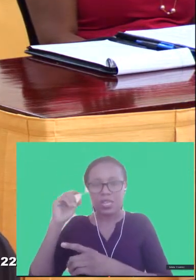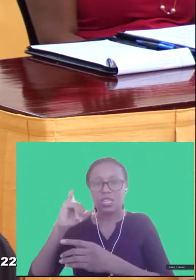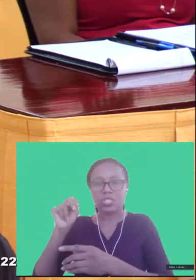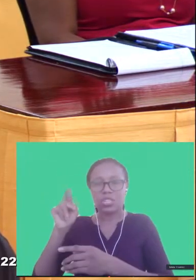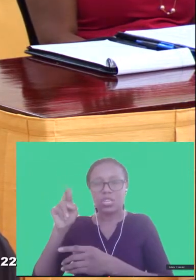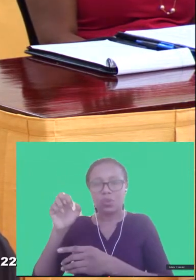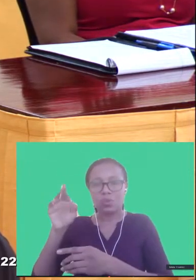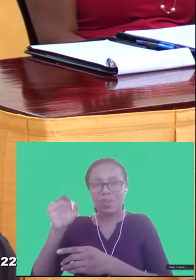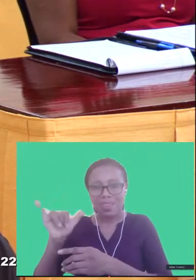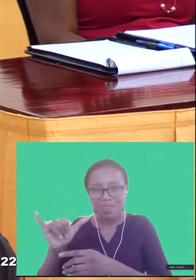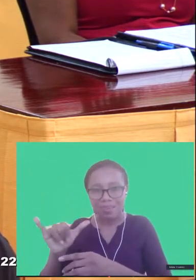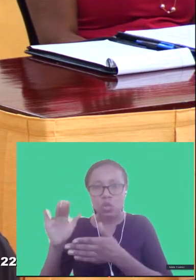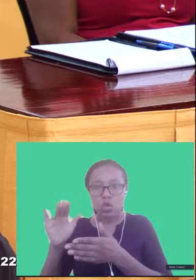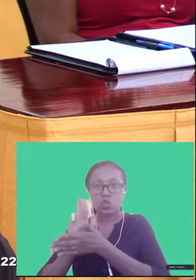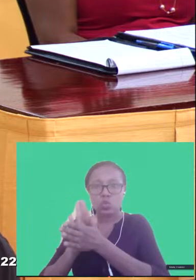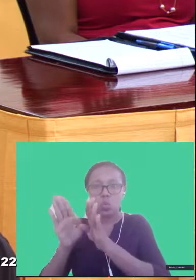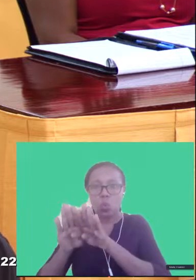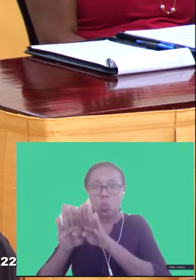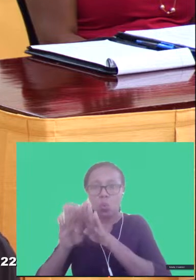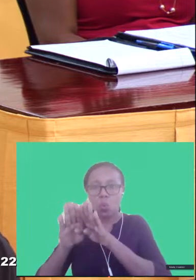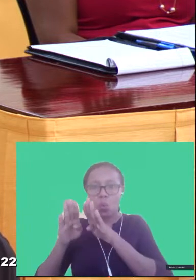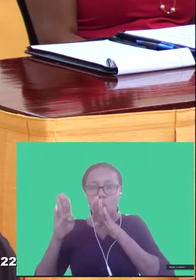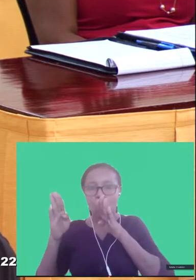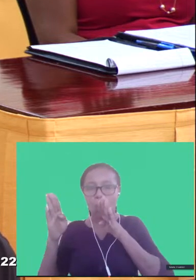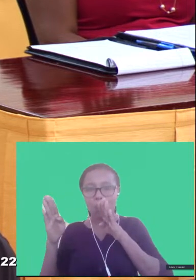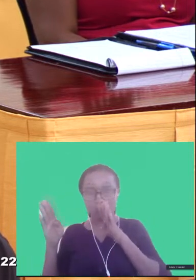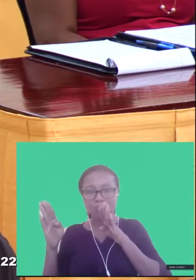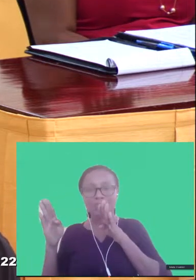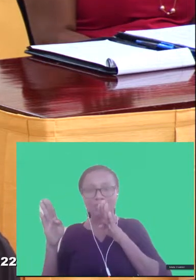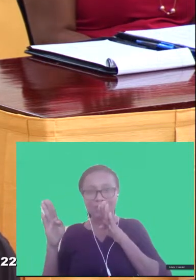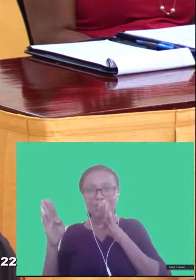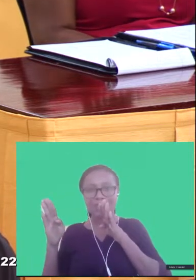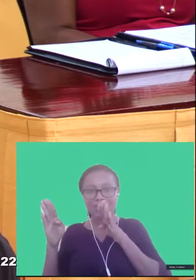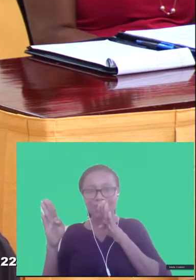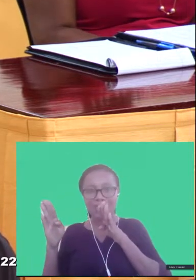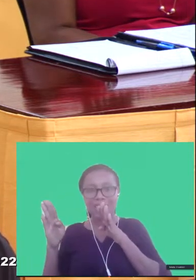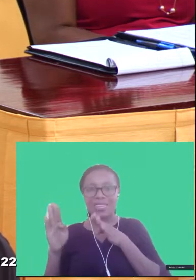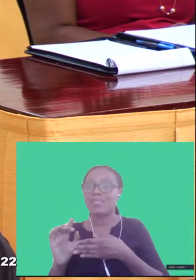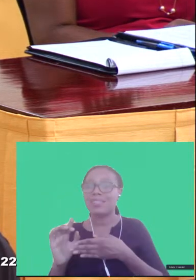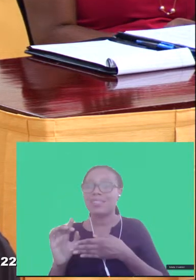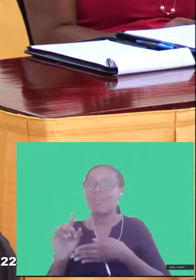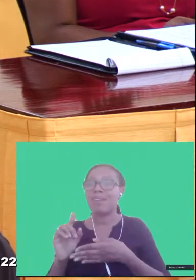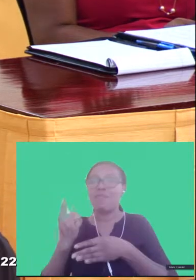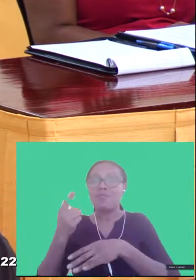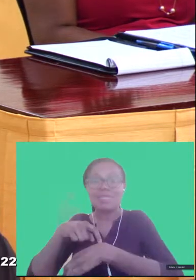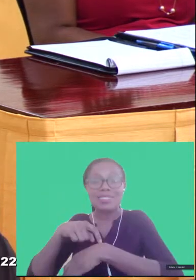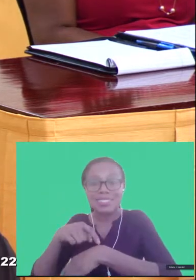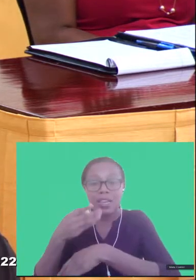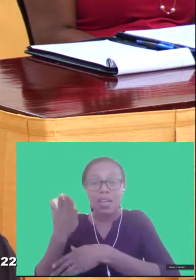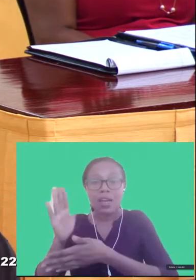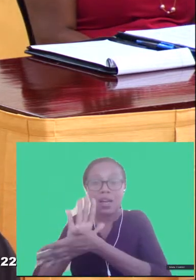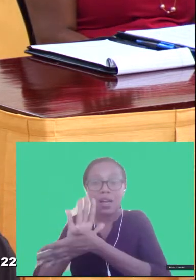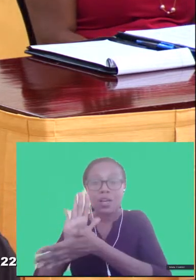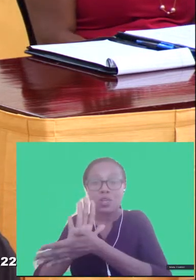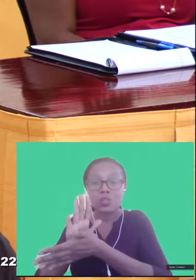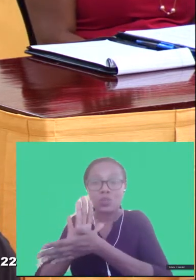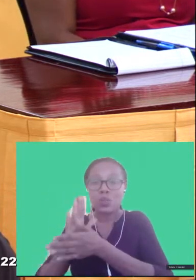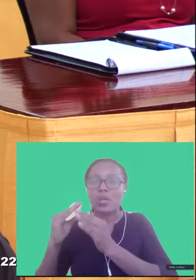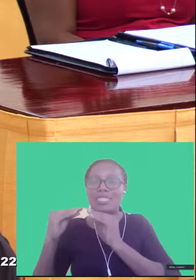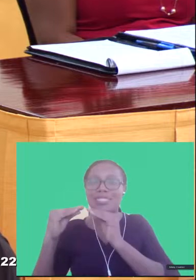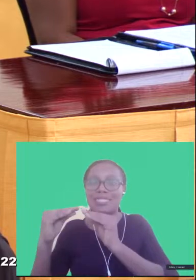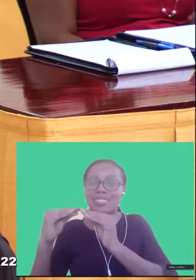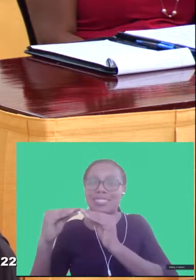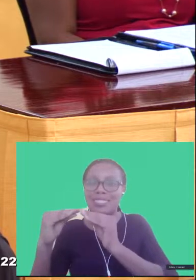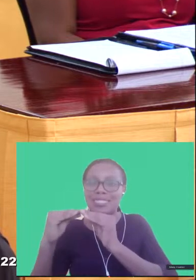time to have financial literacy classes going on as part of the curriculum activity that would have been taking